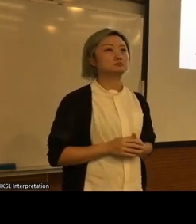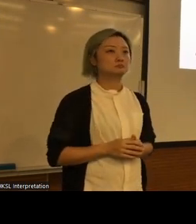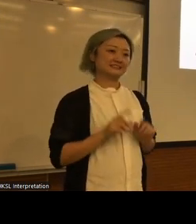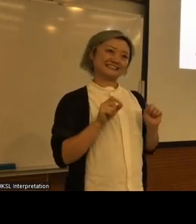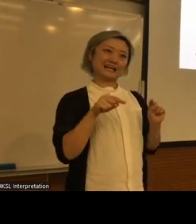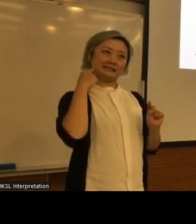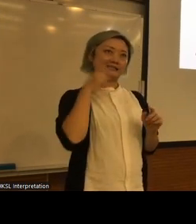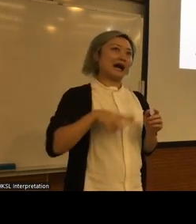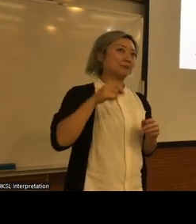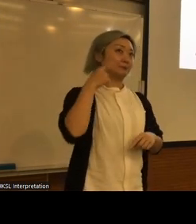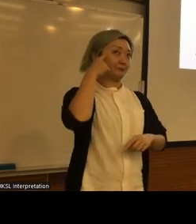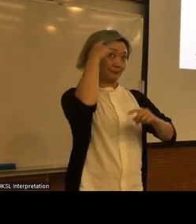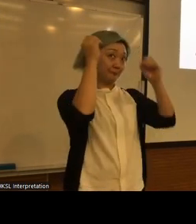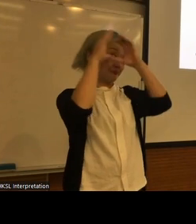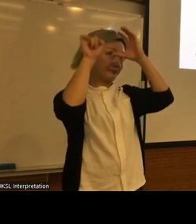That's the ideal.